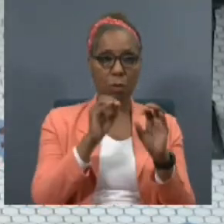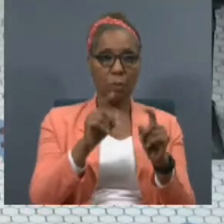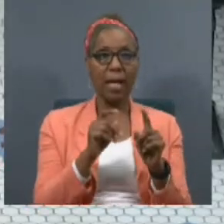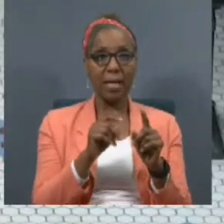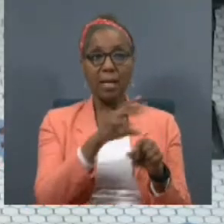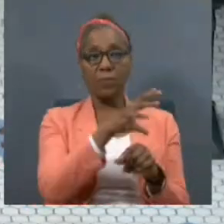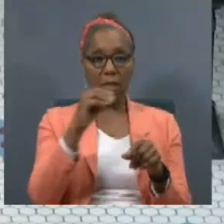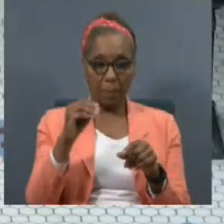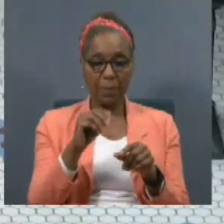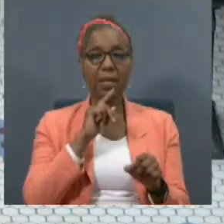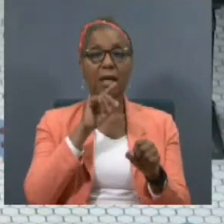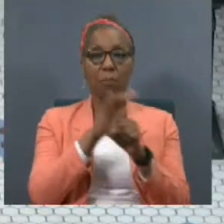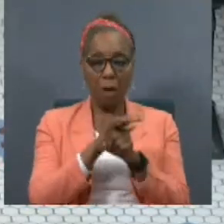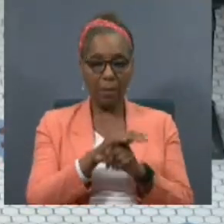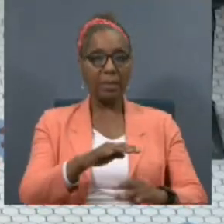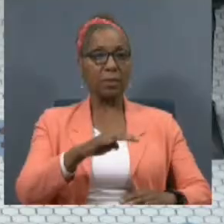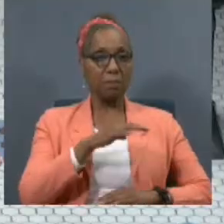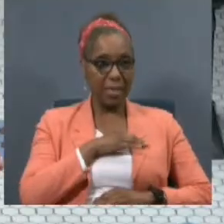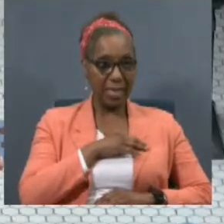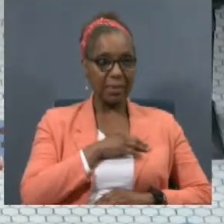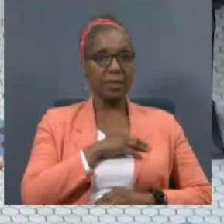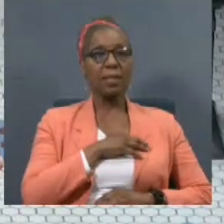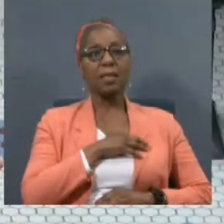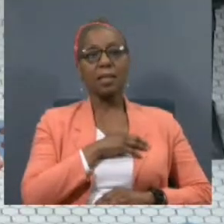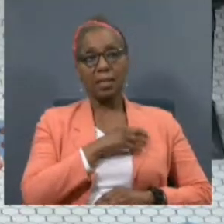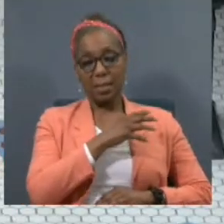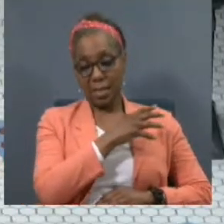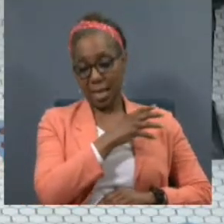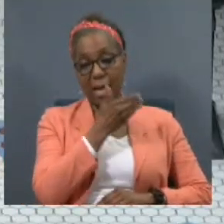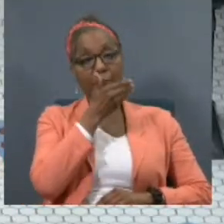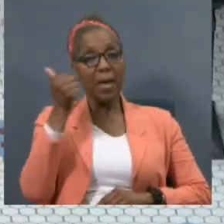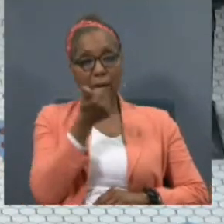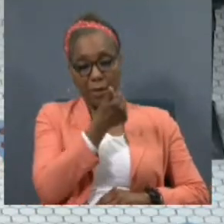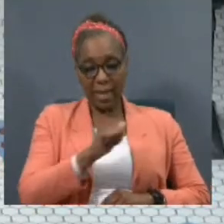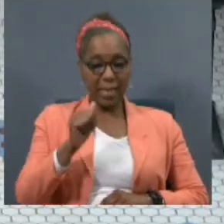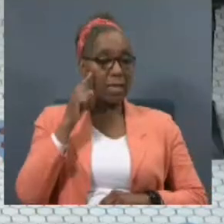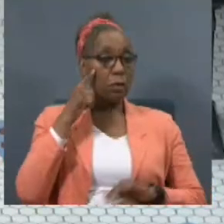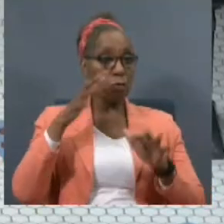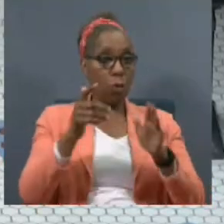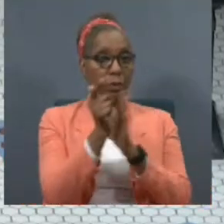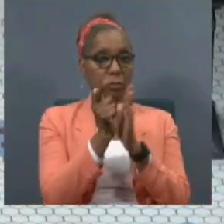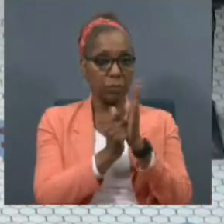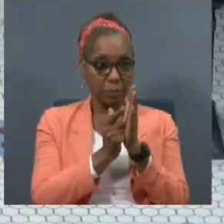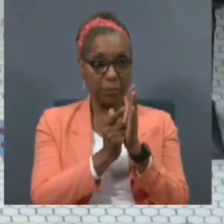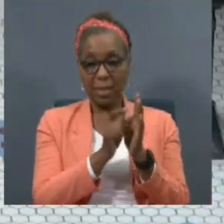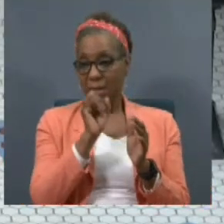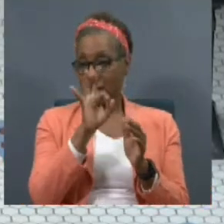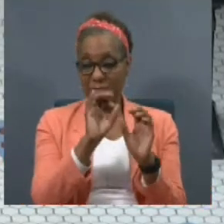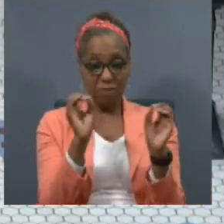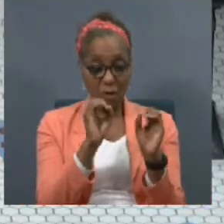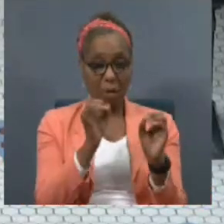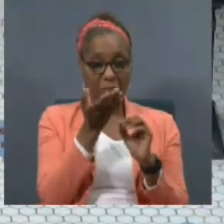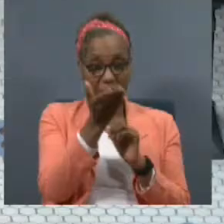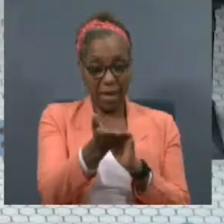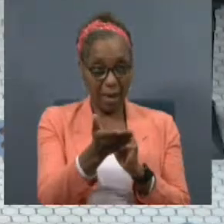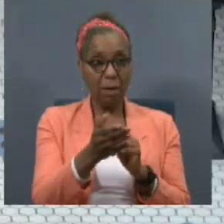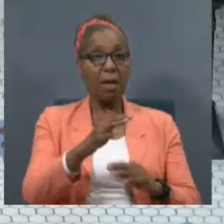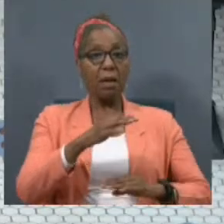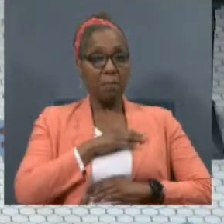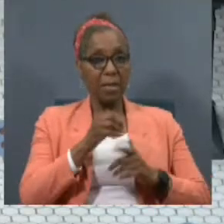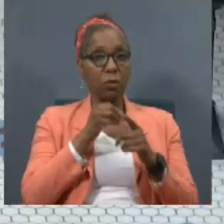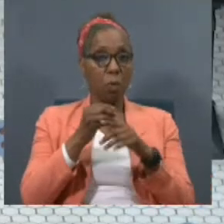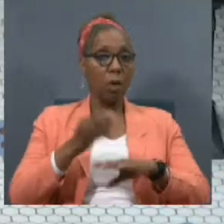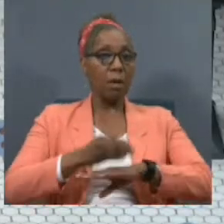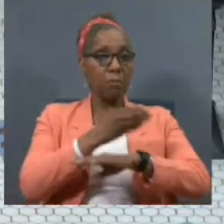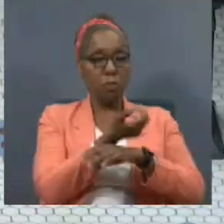that the company pledges to meet and better any noise ordinance, and in the absence of any ordinance, meet or better any